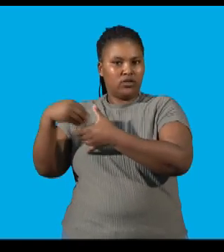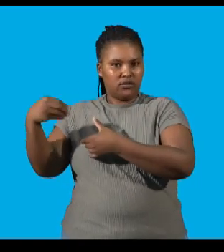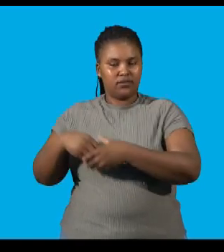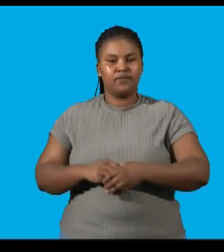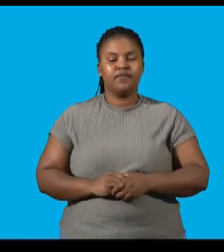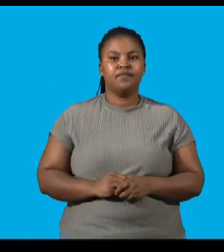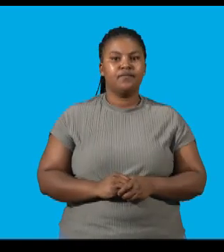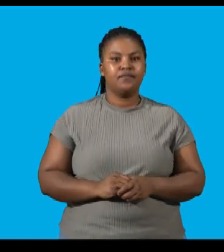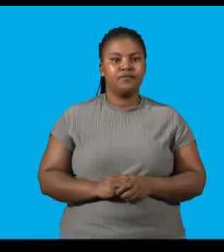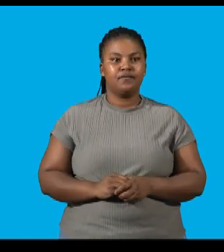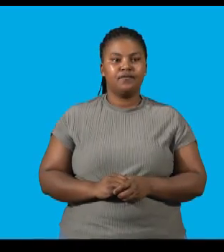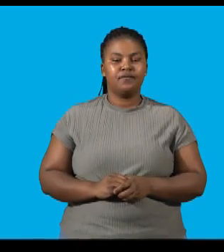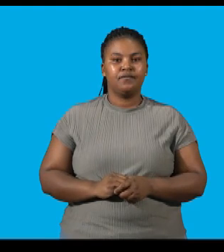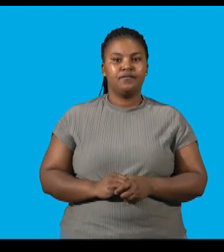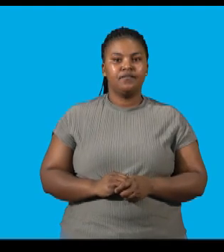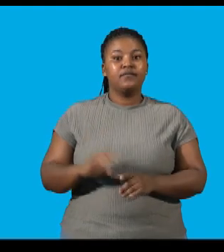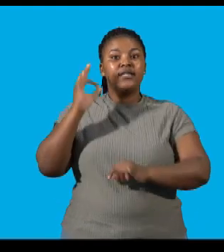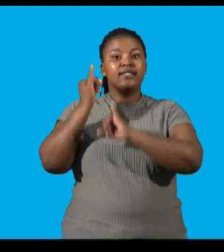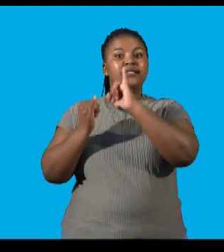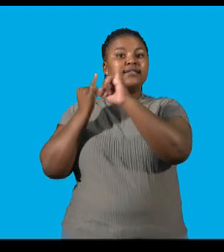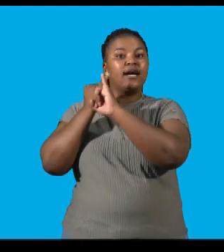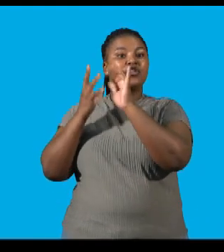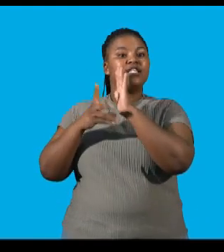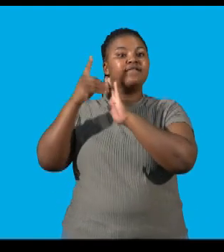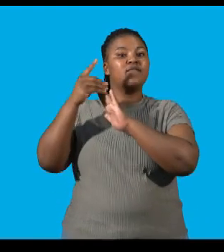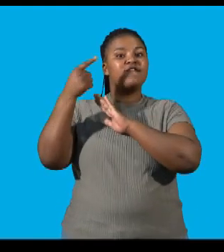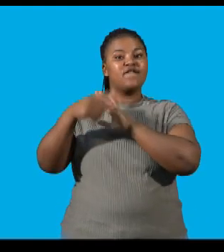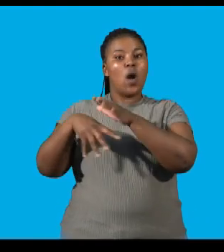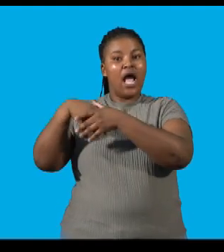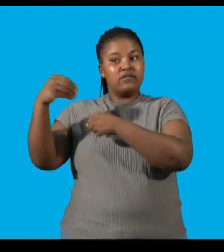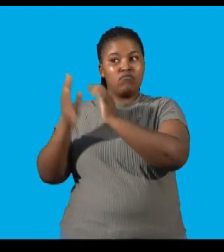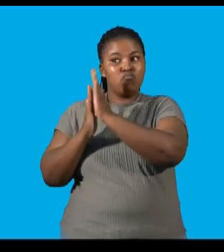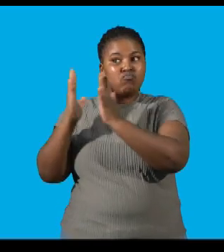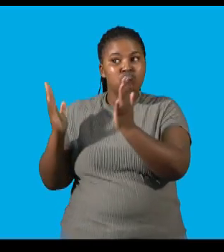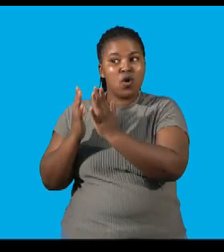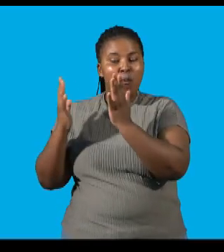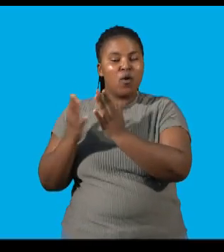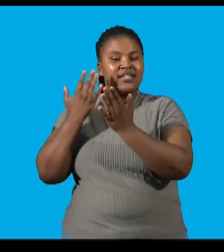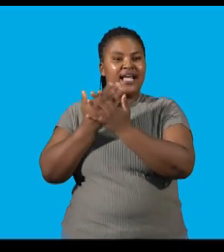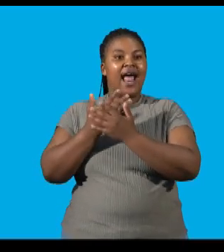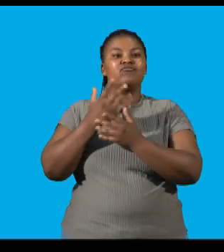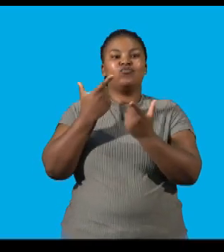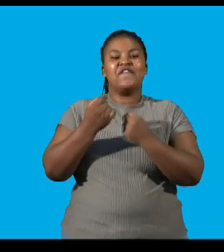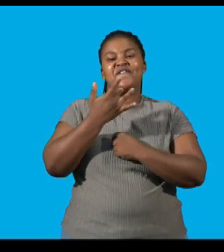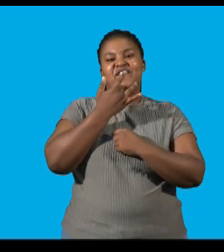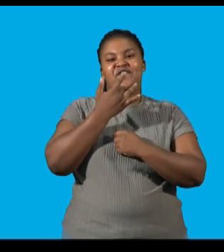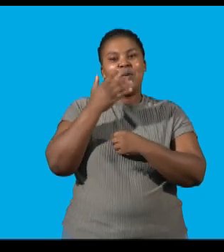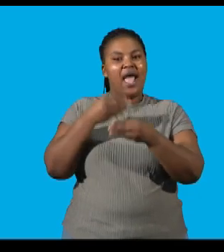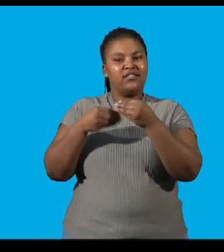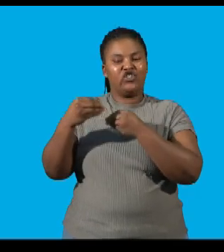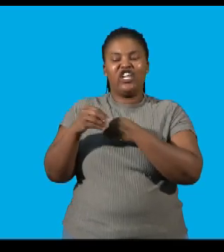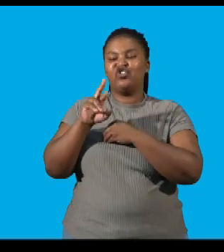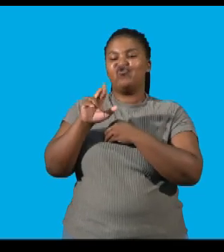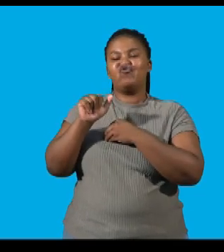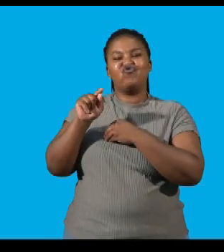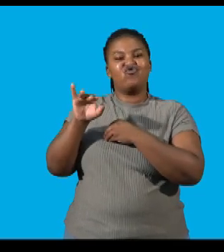exports. Industrial development through export promotion may result in favorable exchange rates.